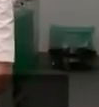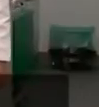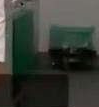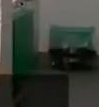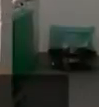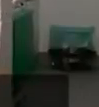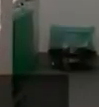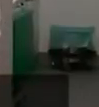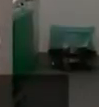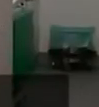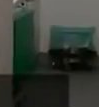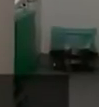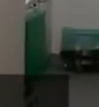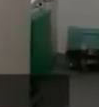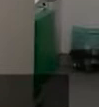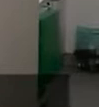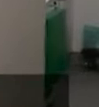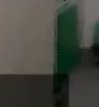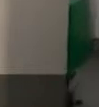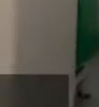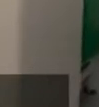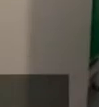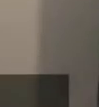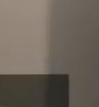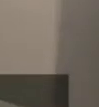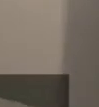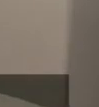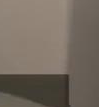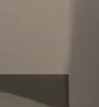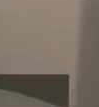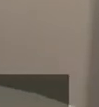Remember to keep your distance, at least